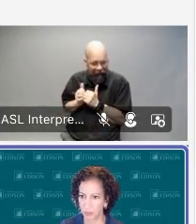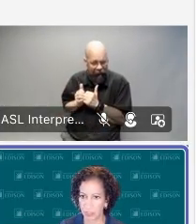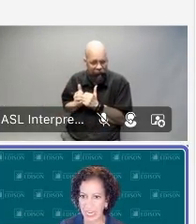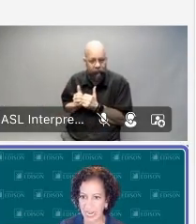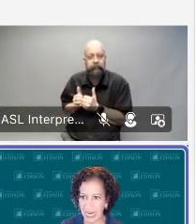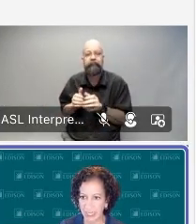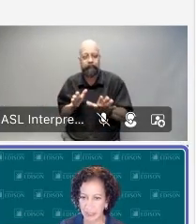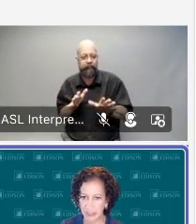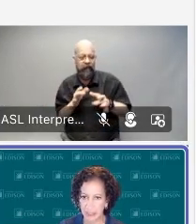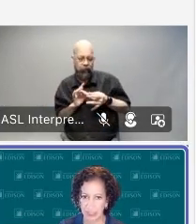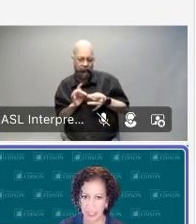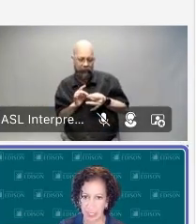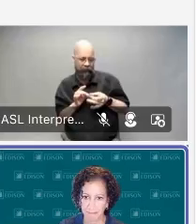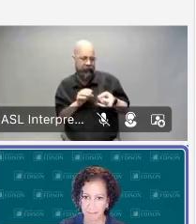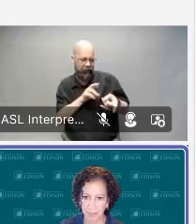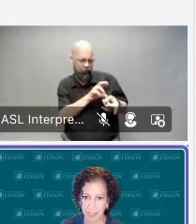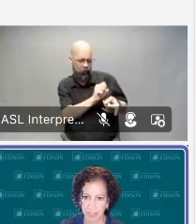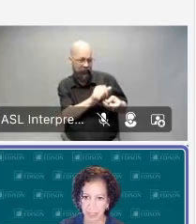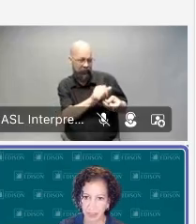you have more to add.